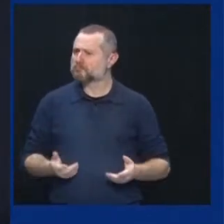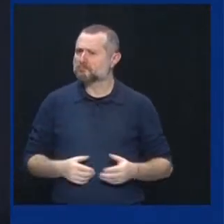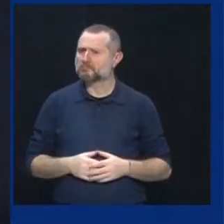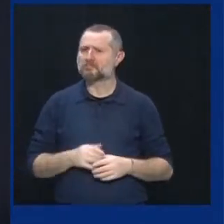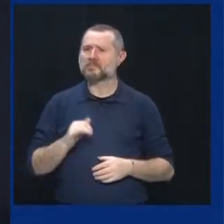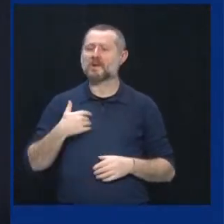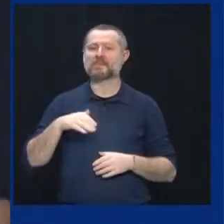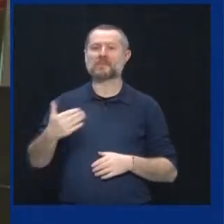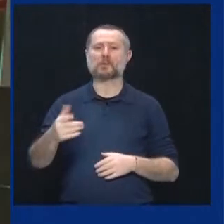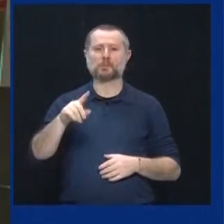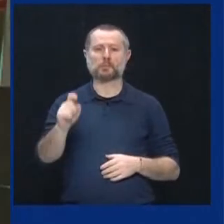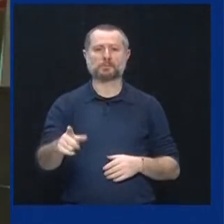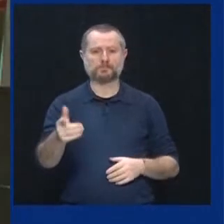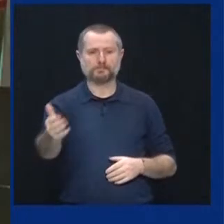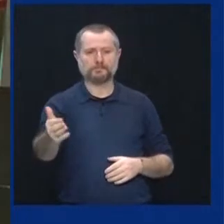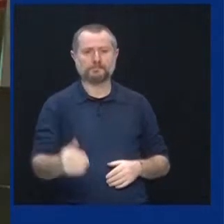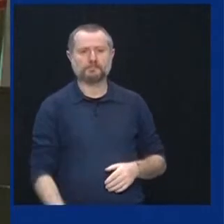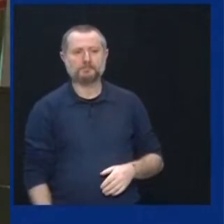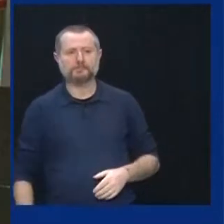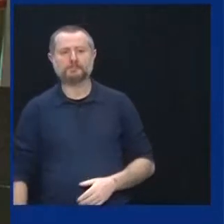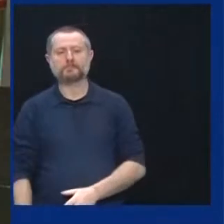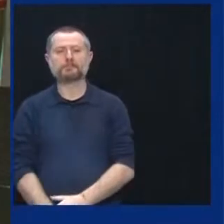Next question.